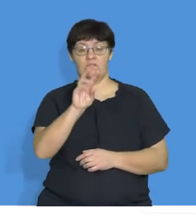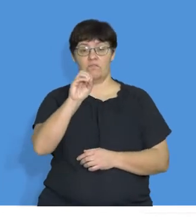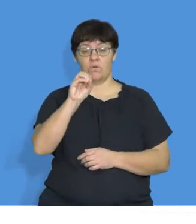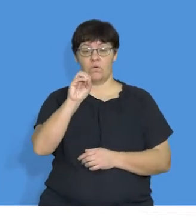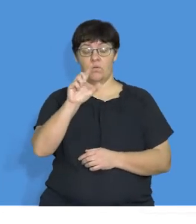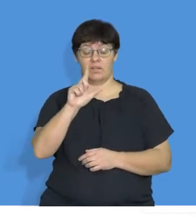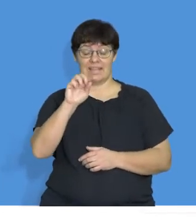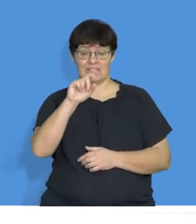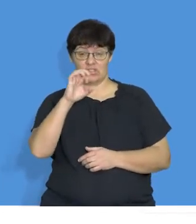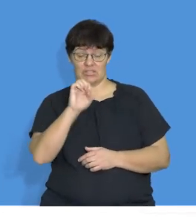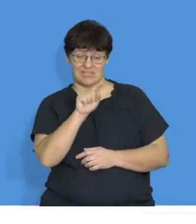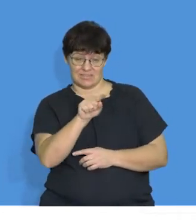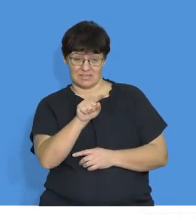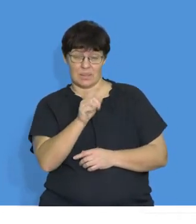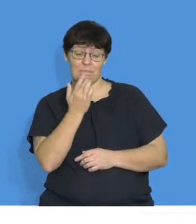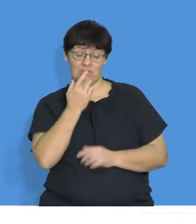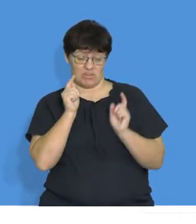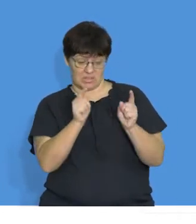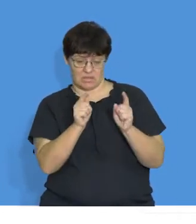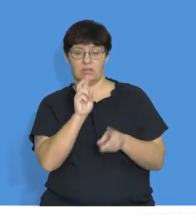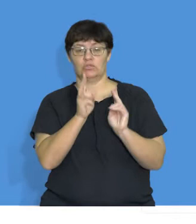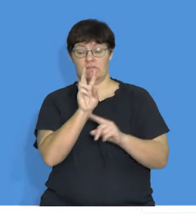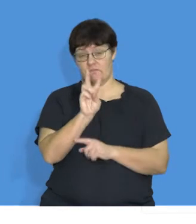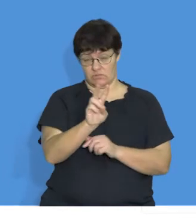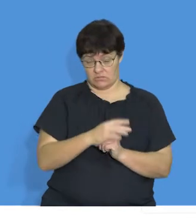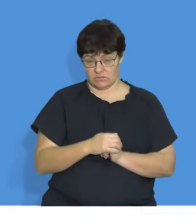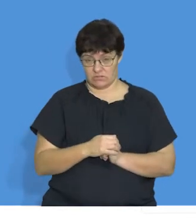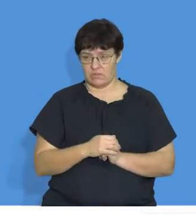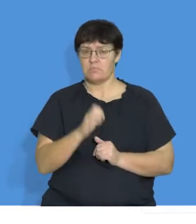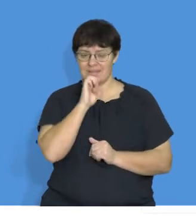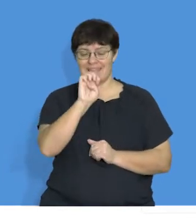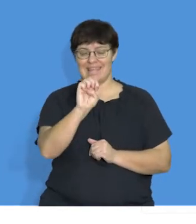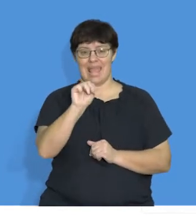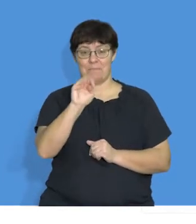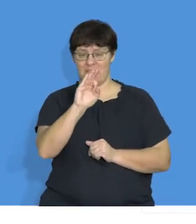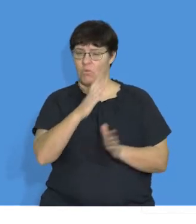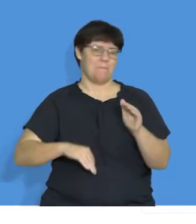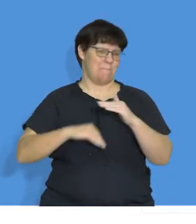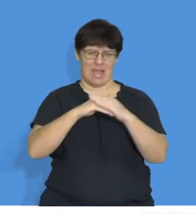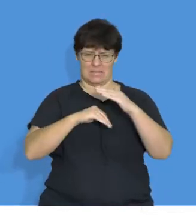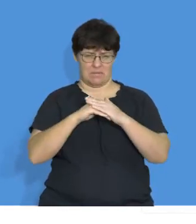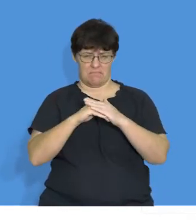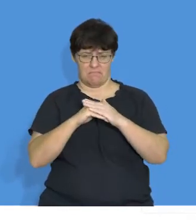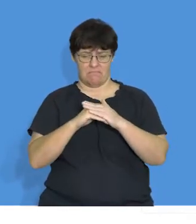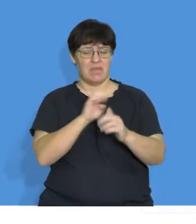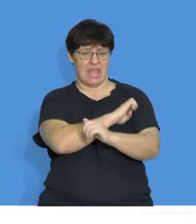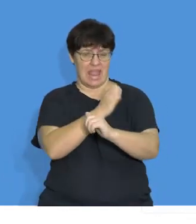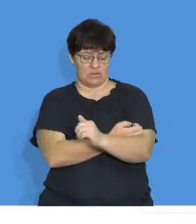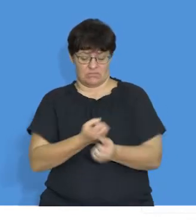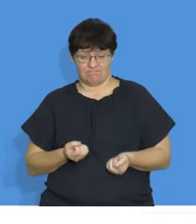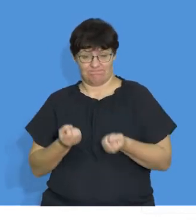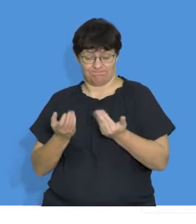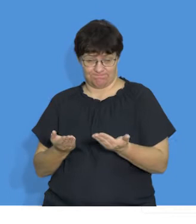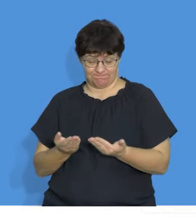the battery is 12 volts, okay? This is actually our EMF reading. So this is the maximum energy of